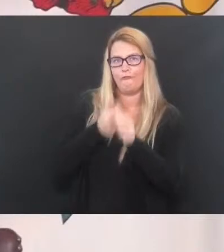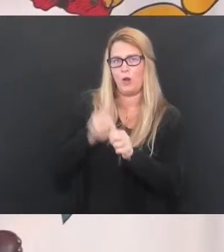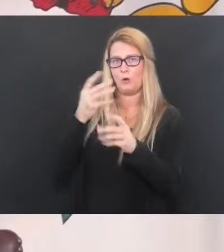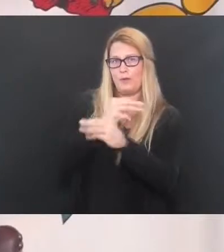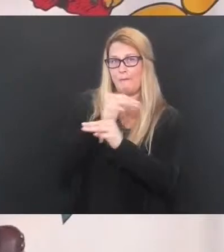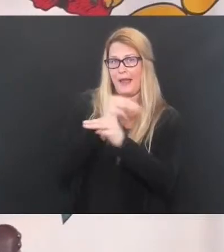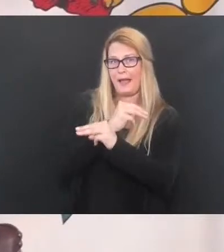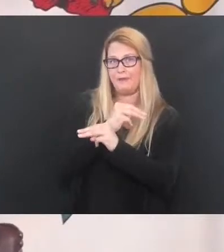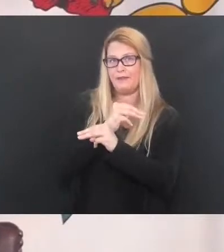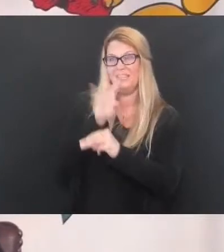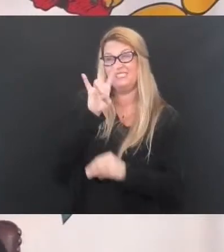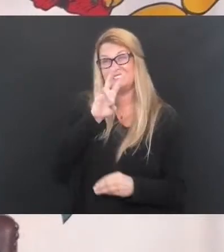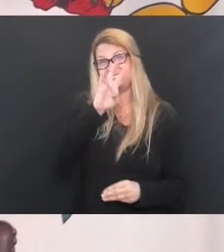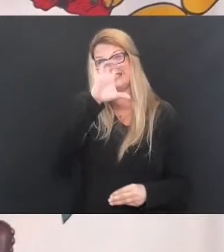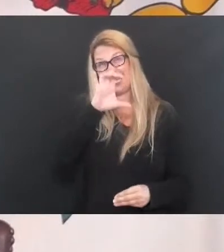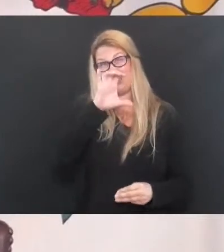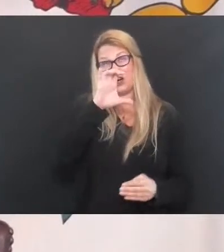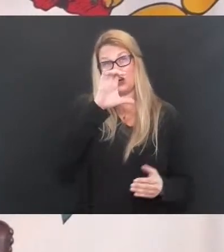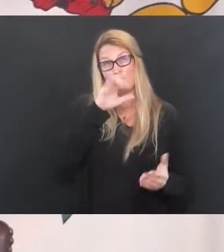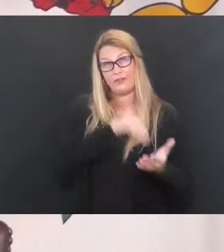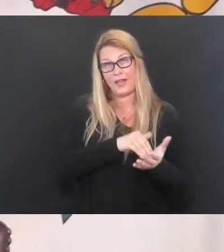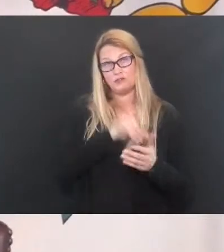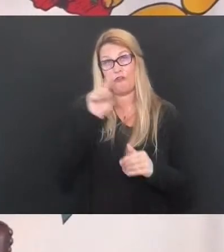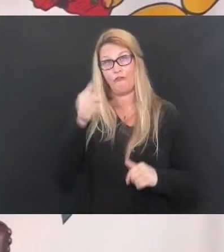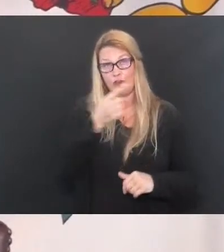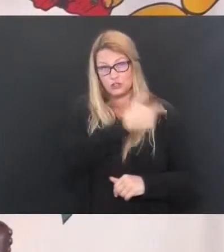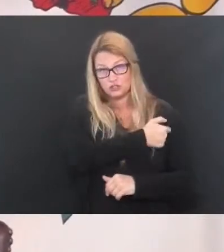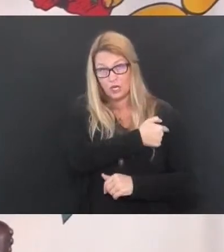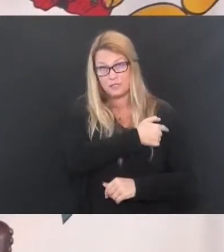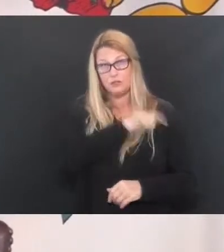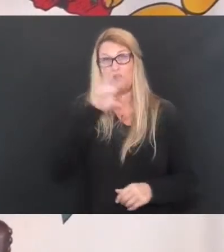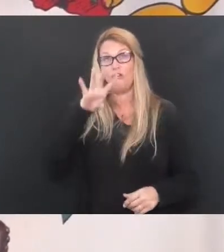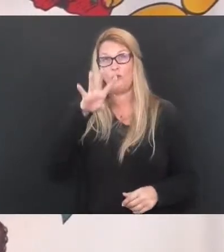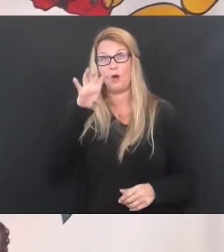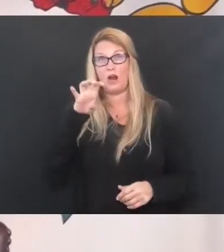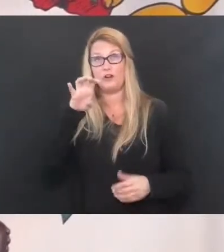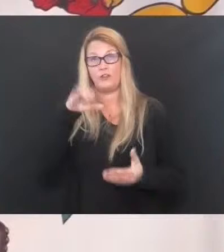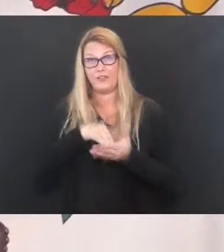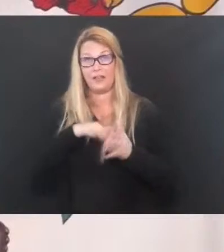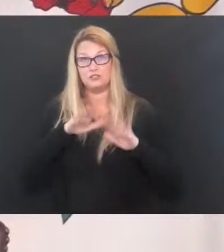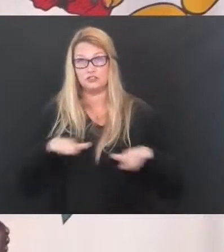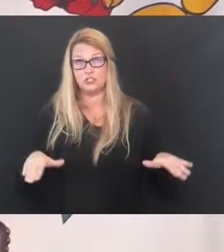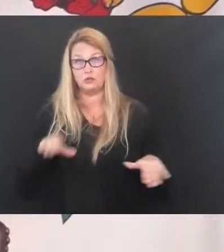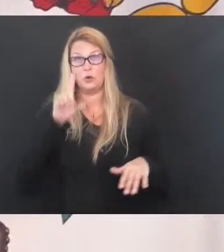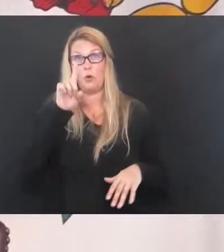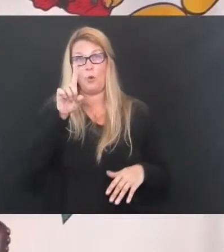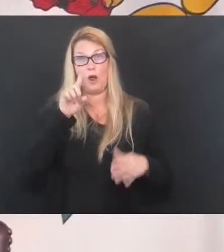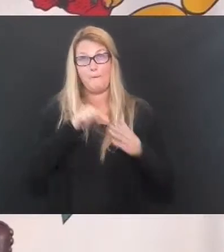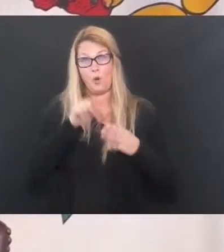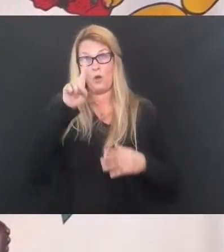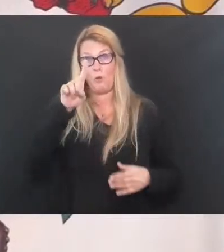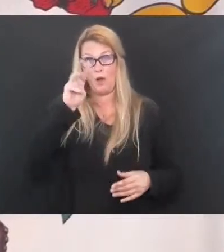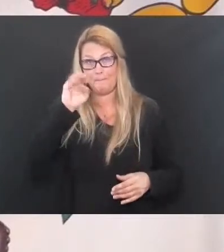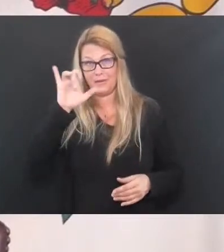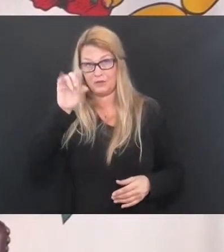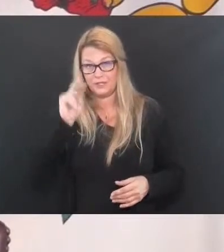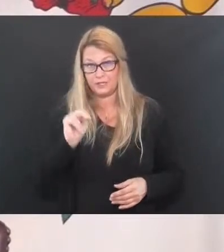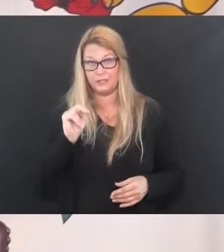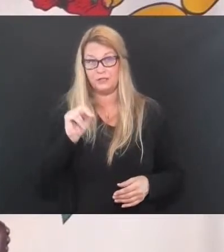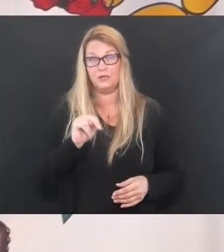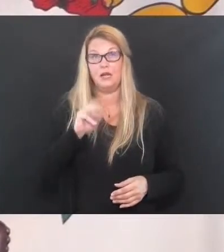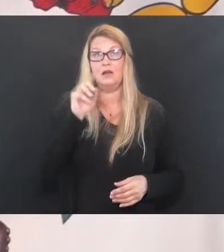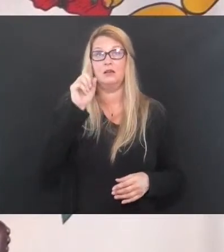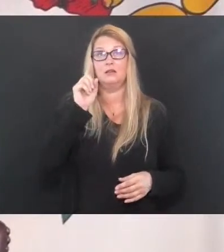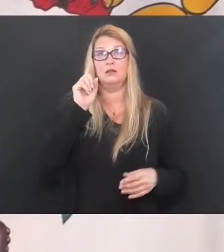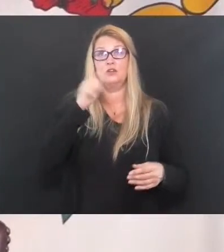say 700,000 first shots, 400,000 kids, that's 1.1 million. We got 1,750,000 total,